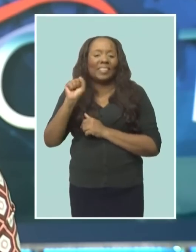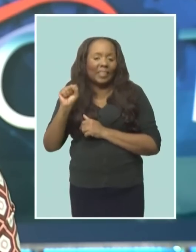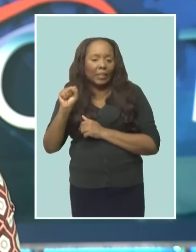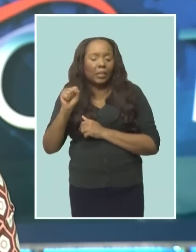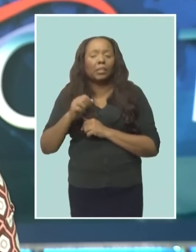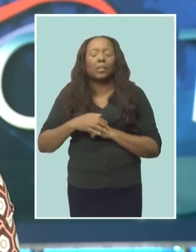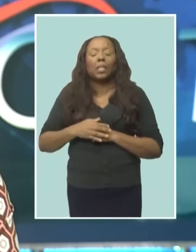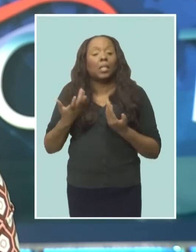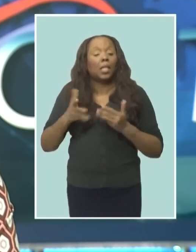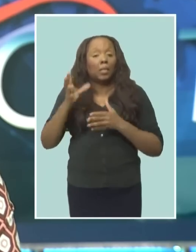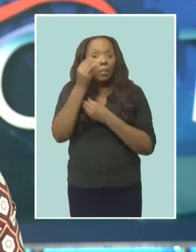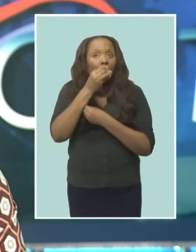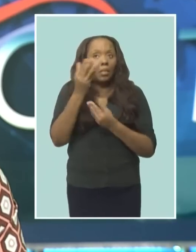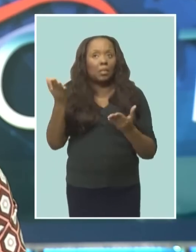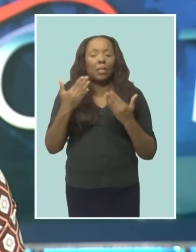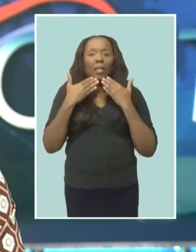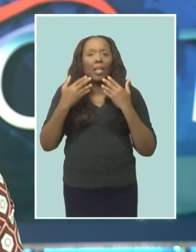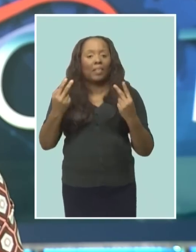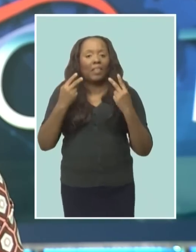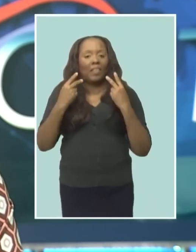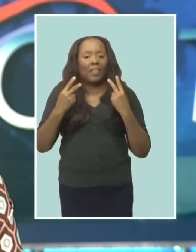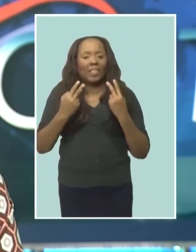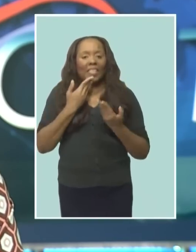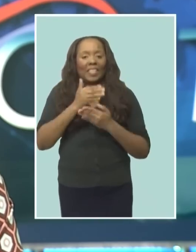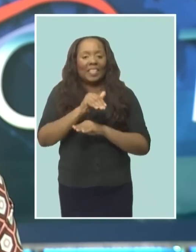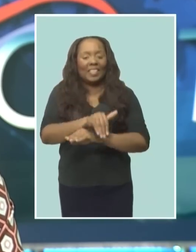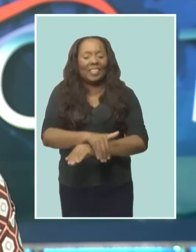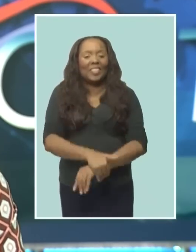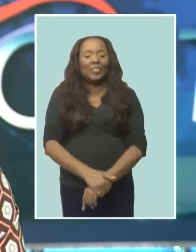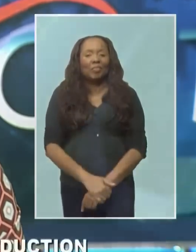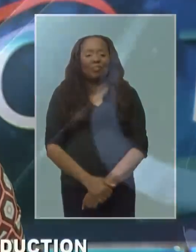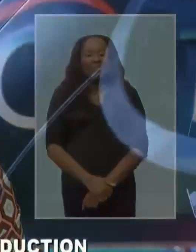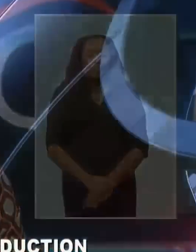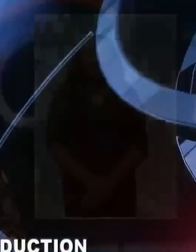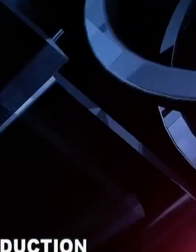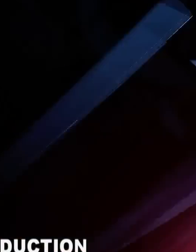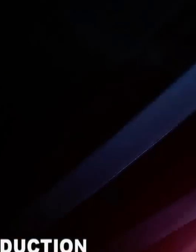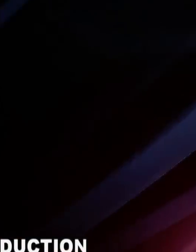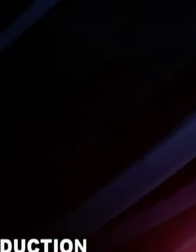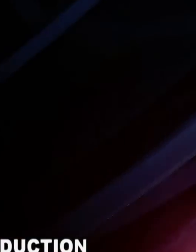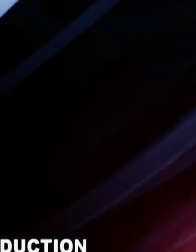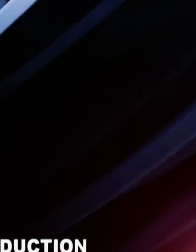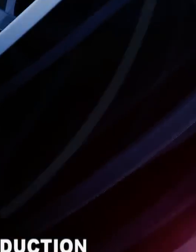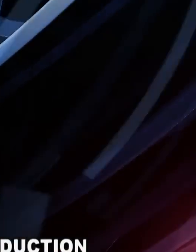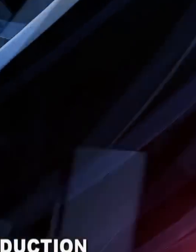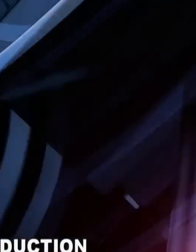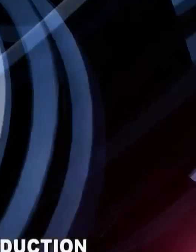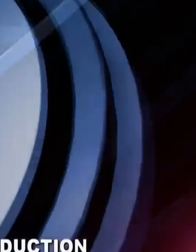tonight. On behalf of the entire team, thank you so much for tuning in. Good night.